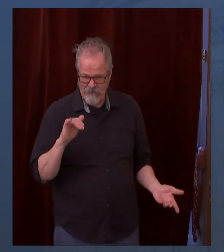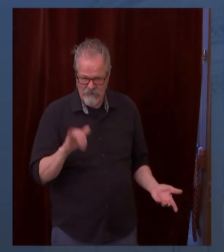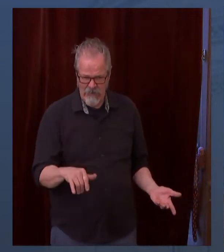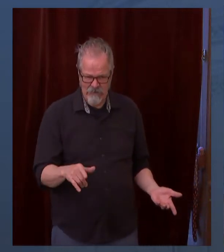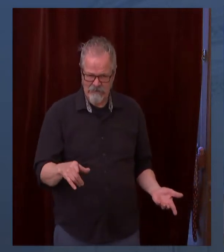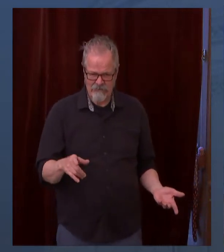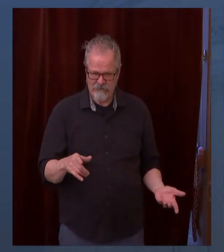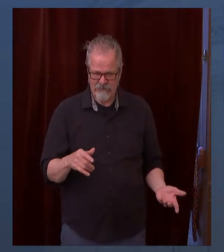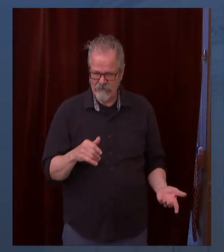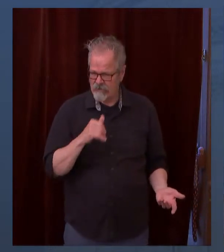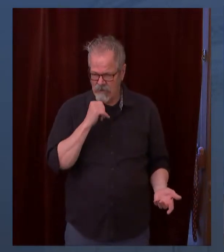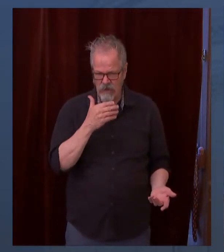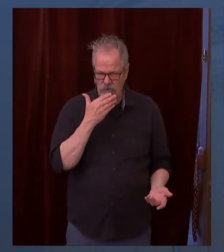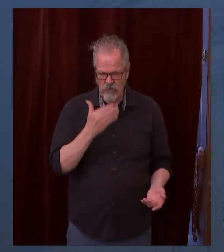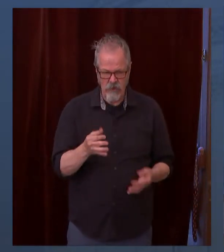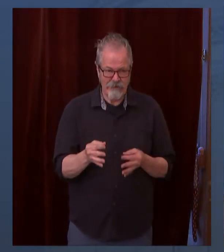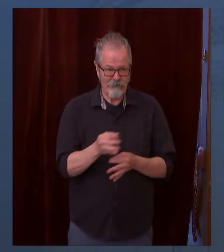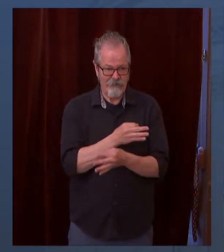Any more questions?